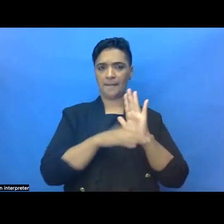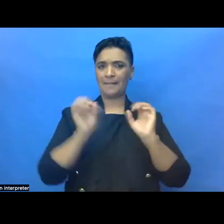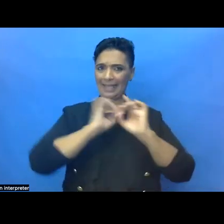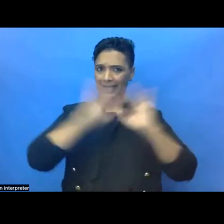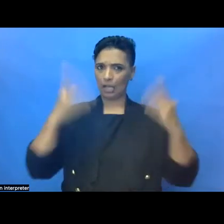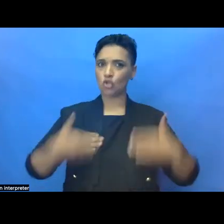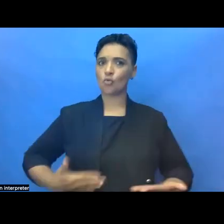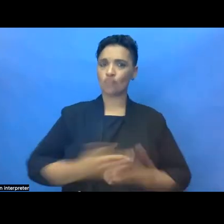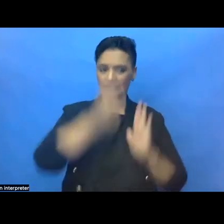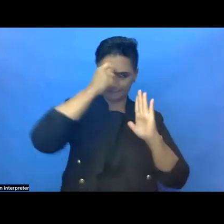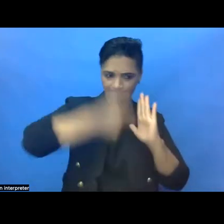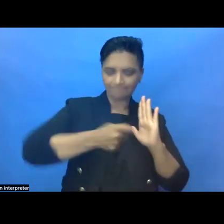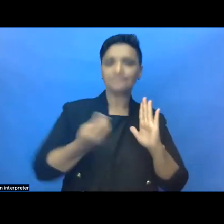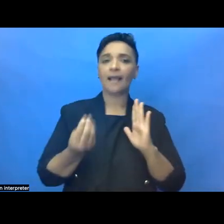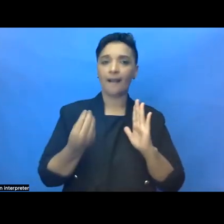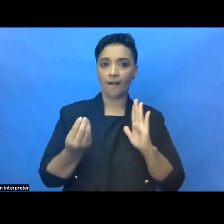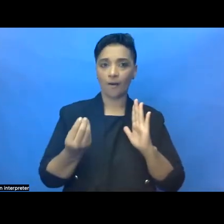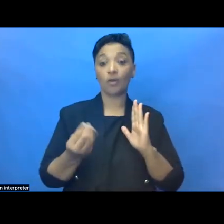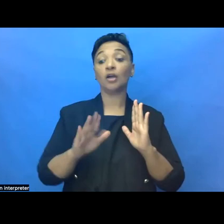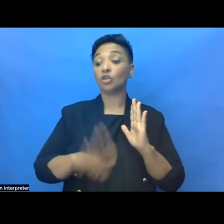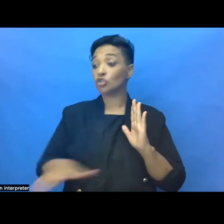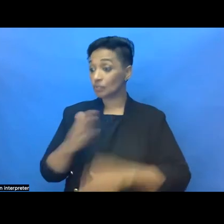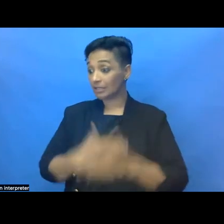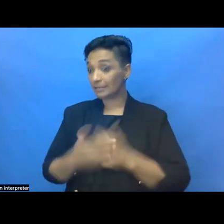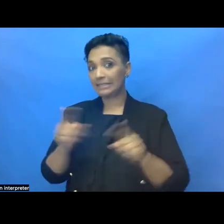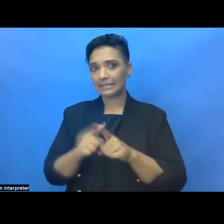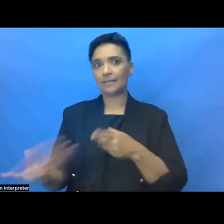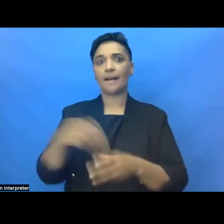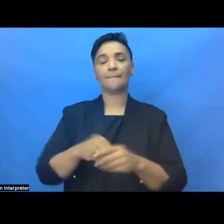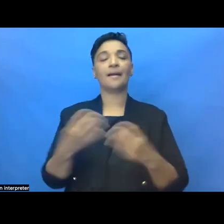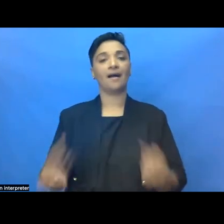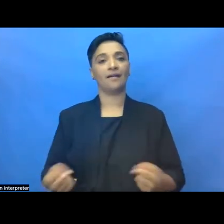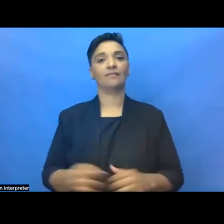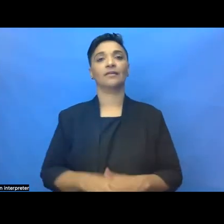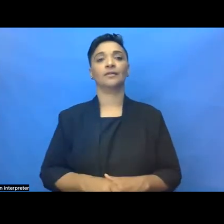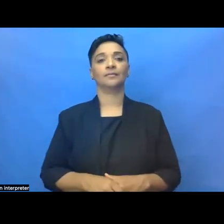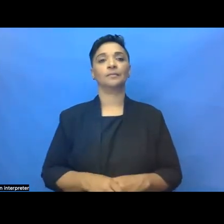regards persons with disabilities, including children with disabilities. As